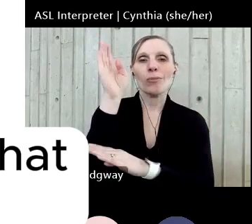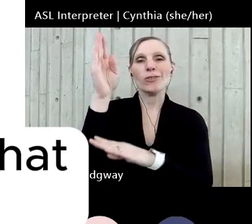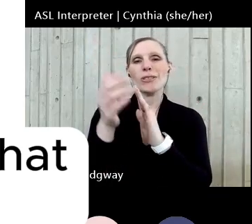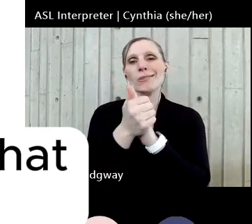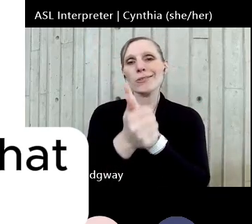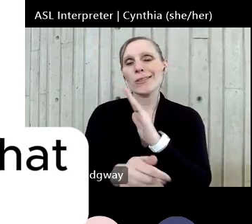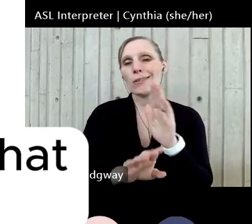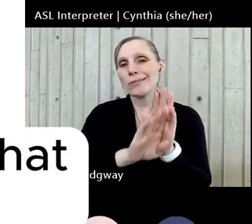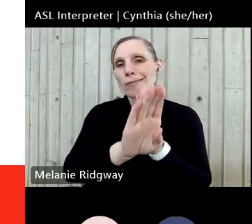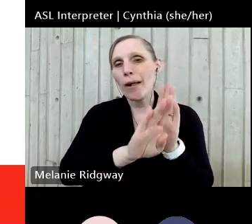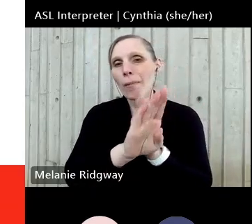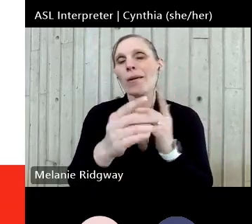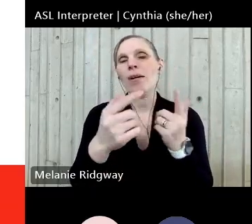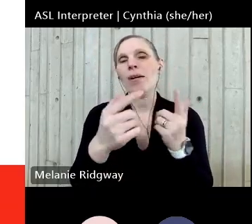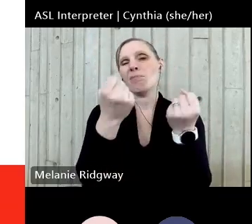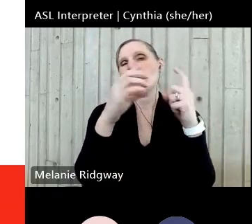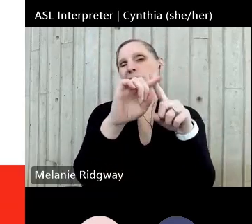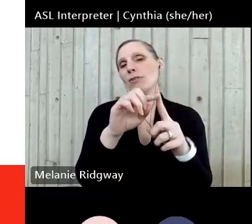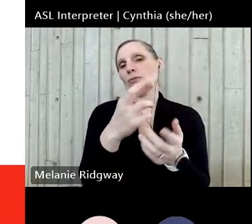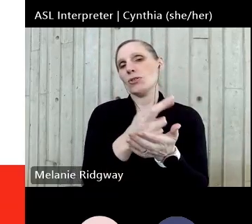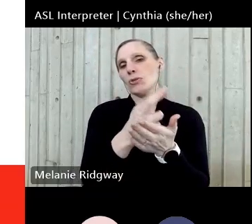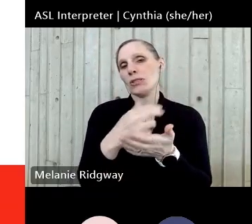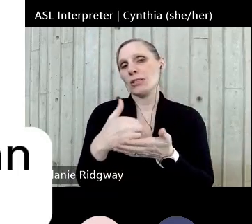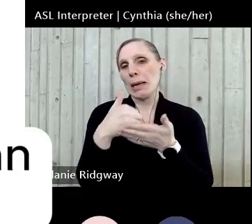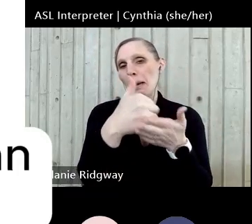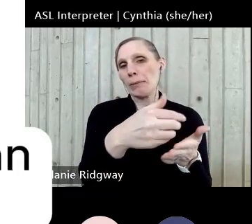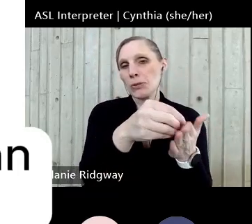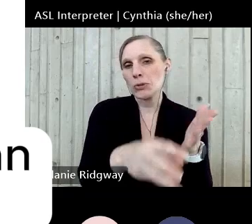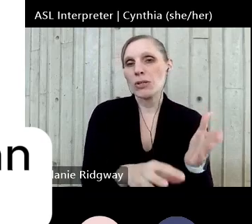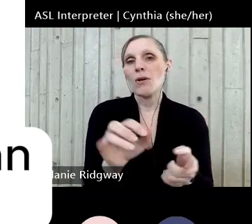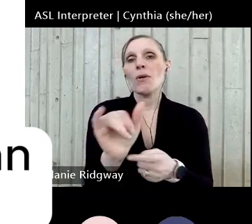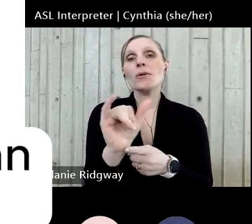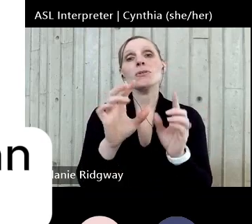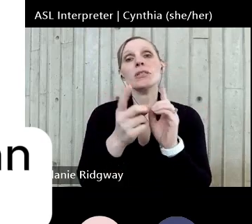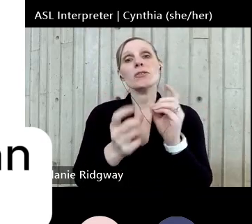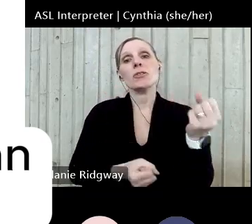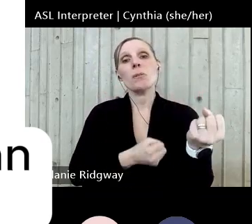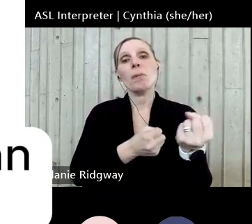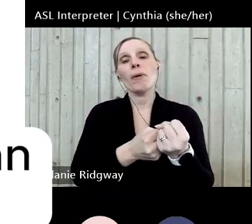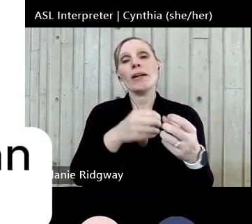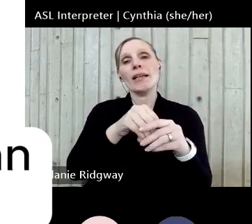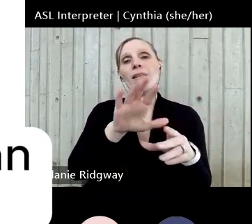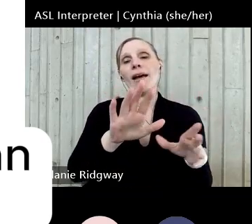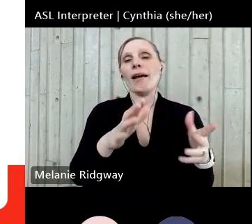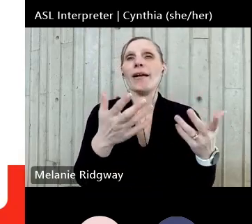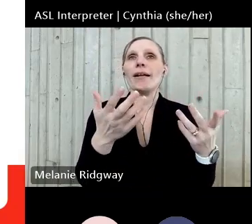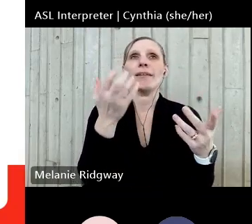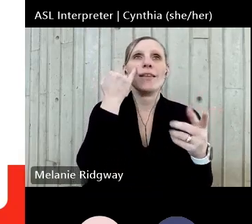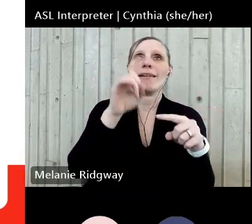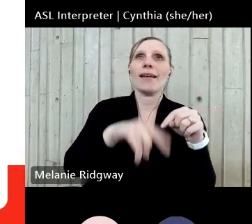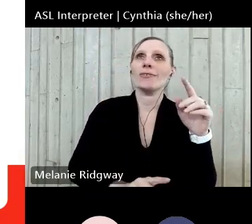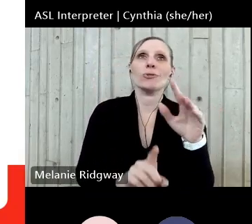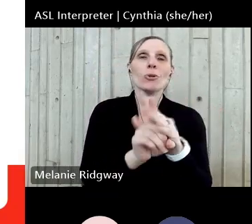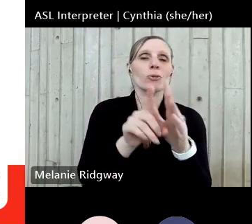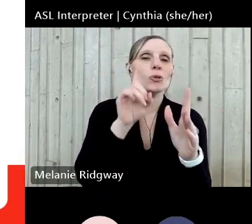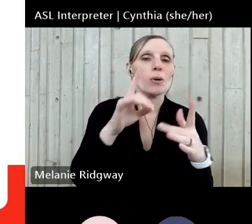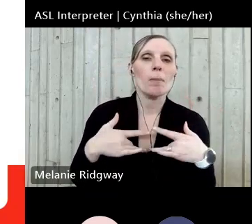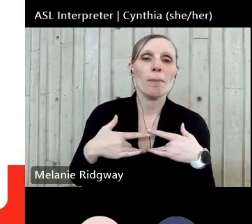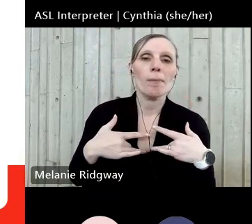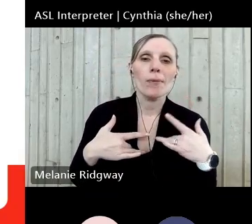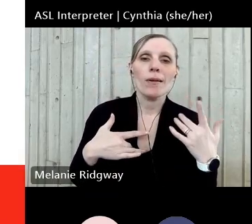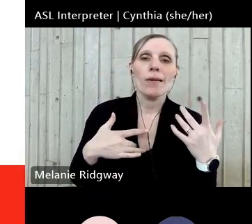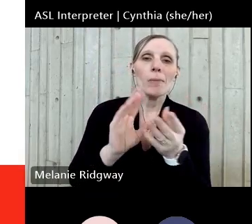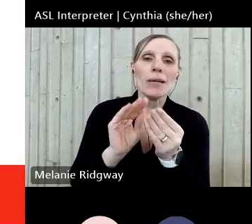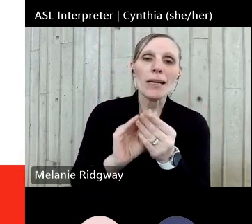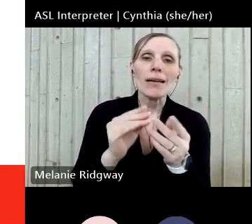things in that capacity, with some digital support in the event that they can't make it to an appointment or you really need that quick